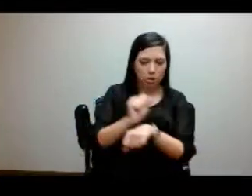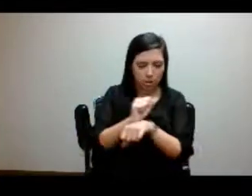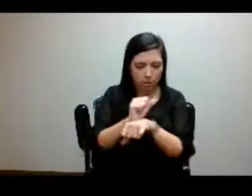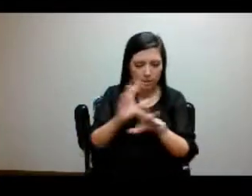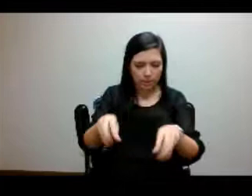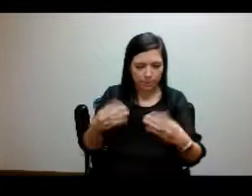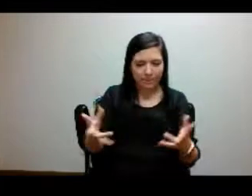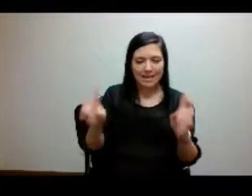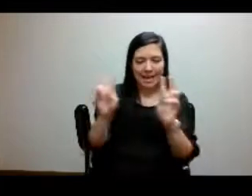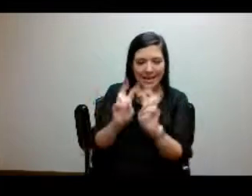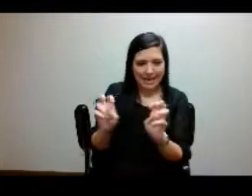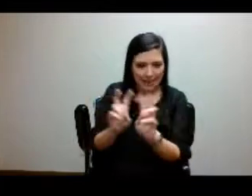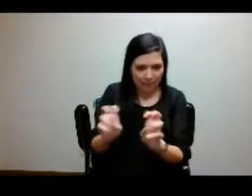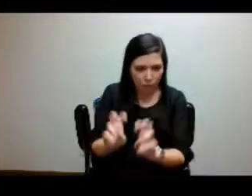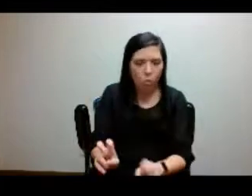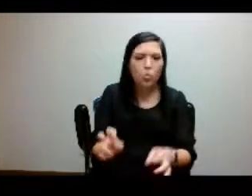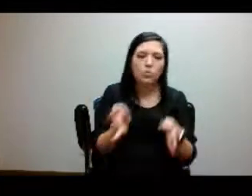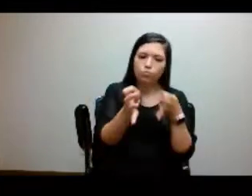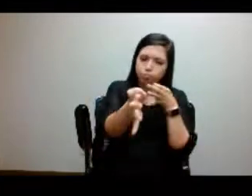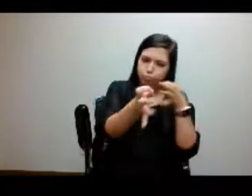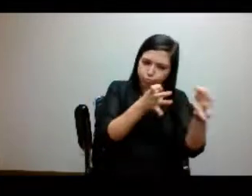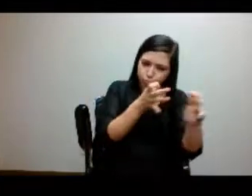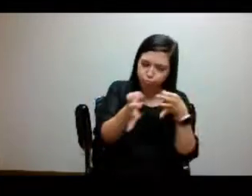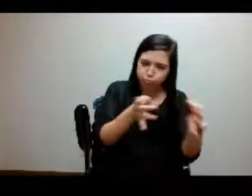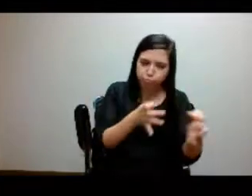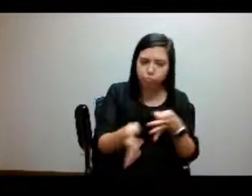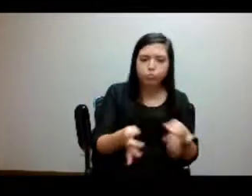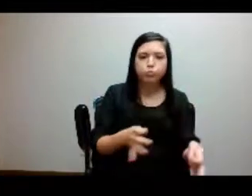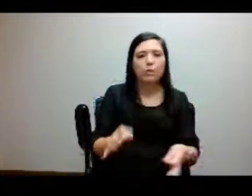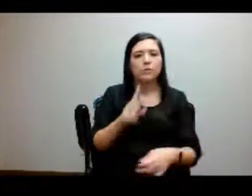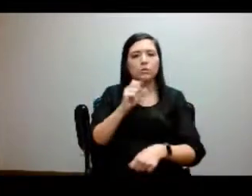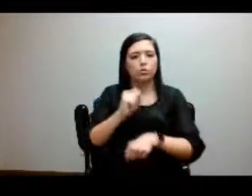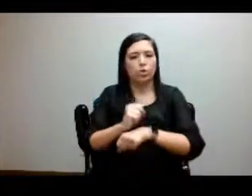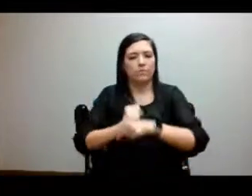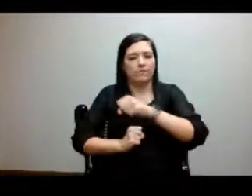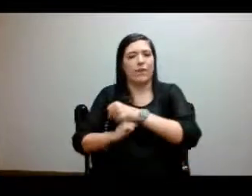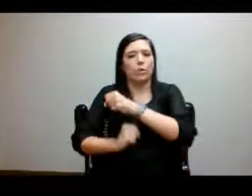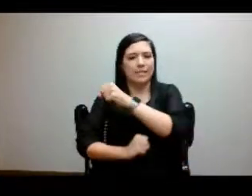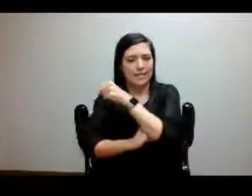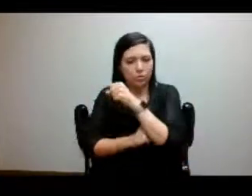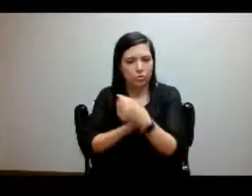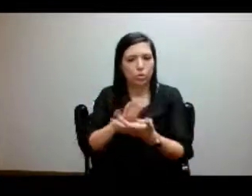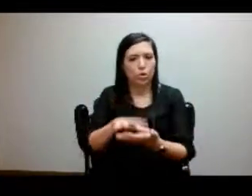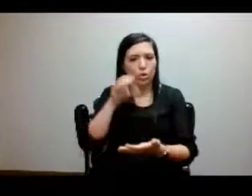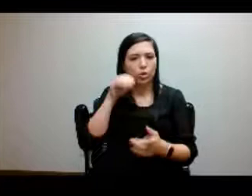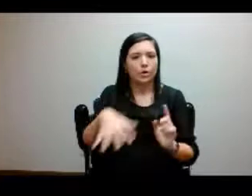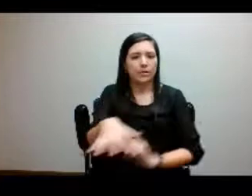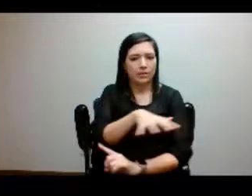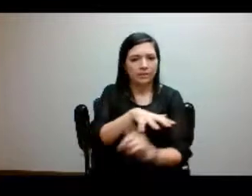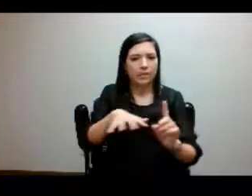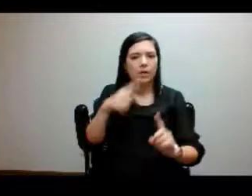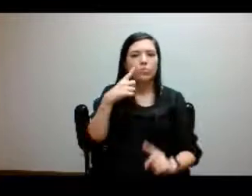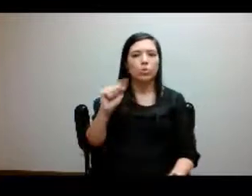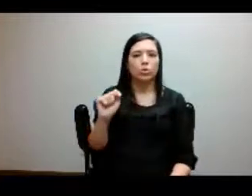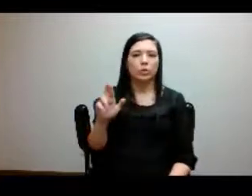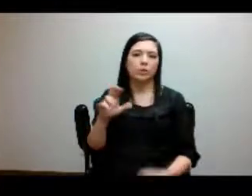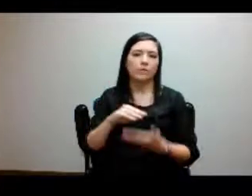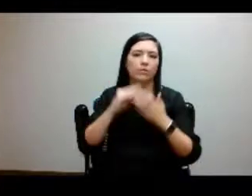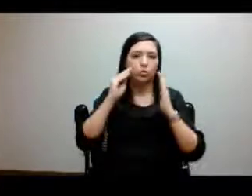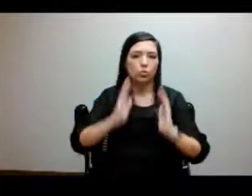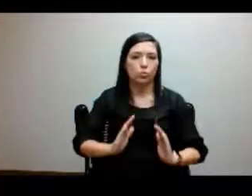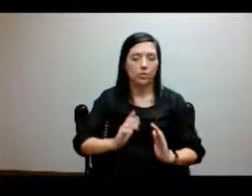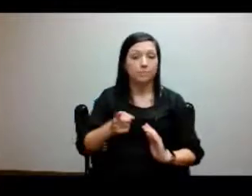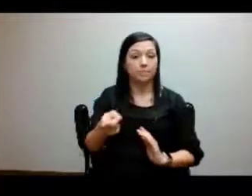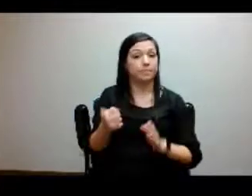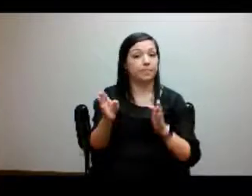analytical, explanatory, and foundational learning environment for Trinity River students. This